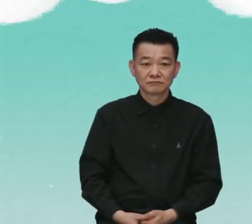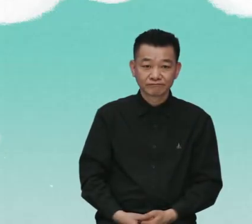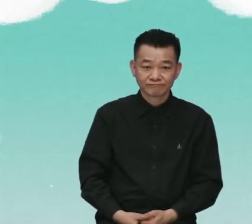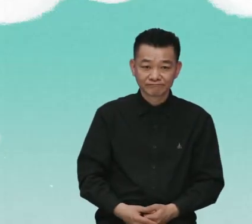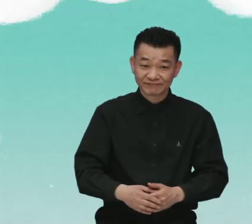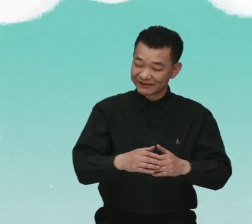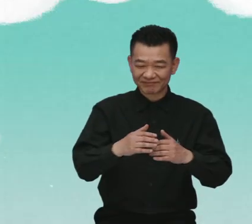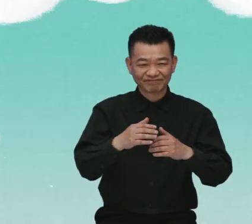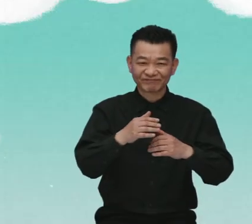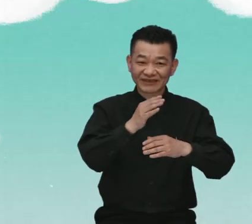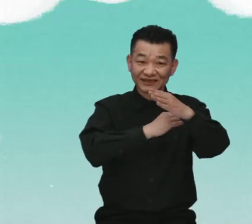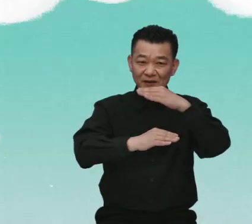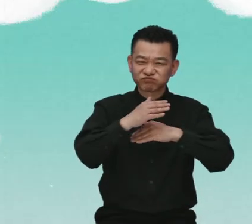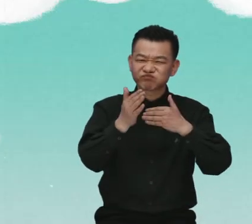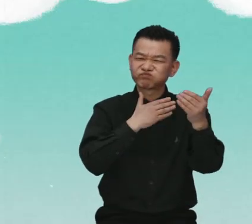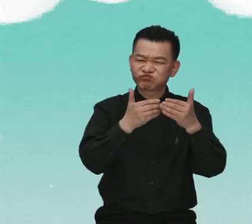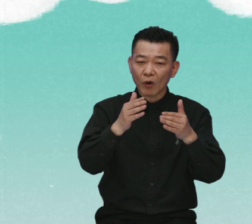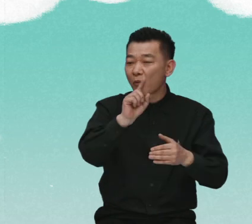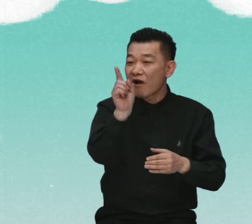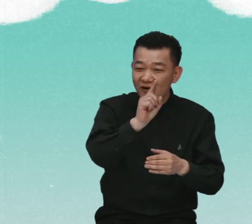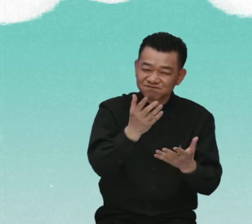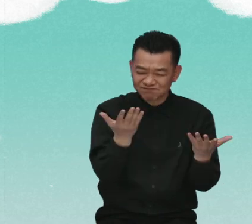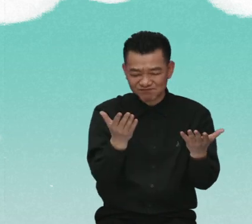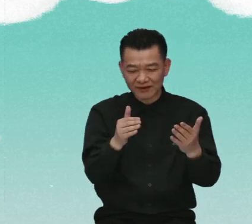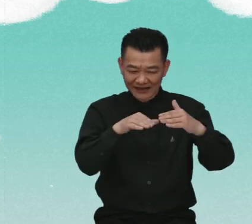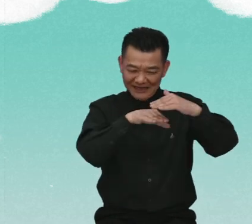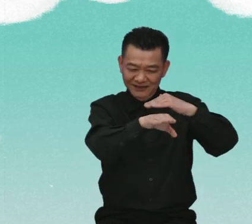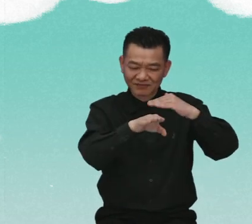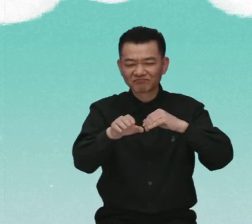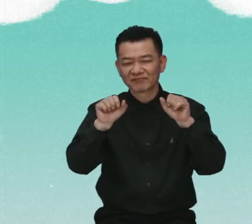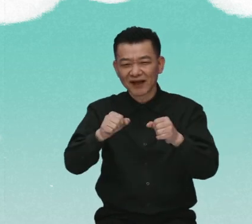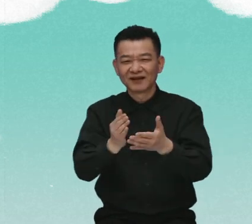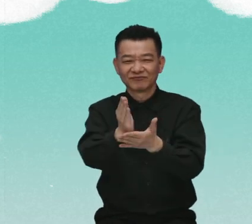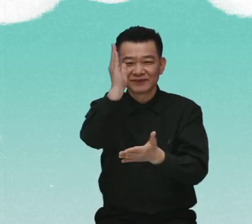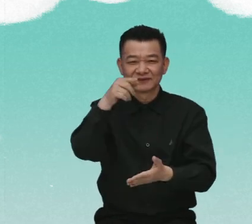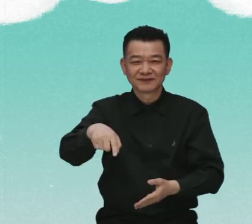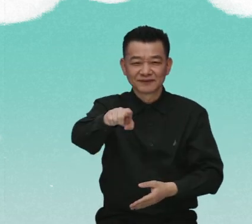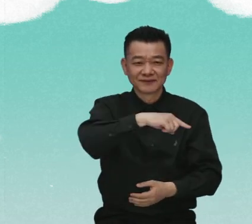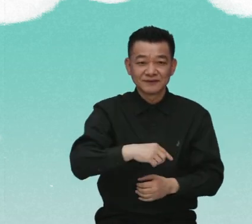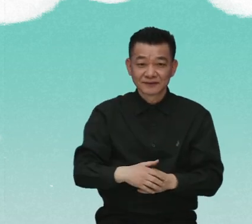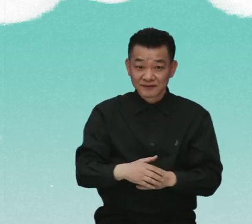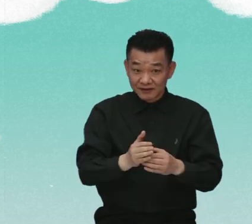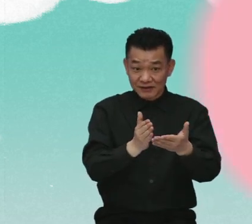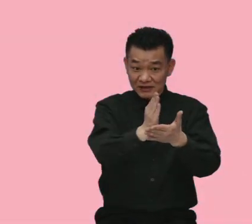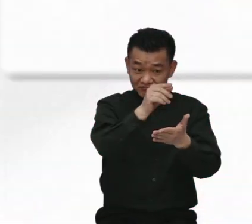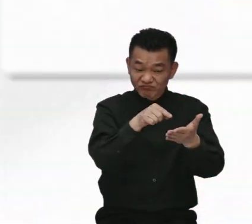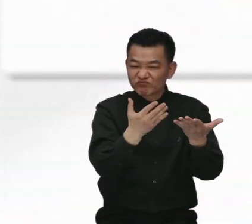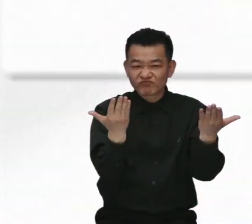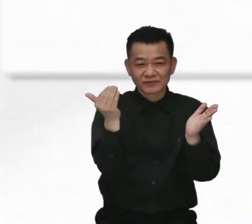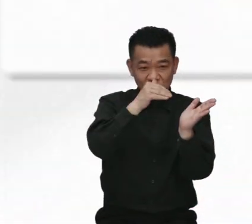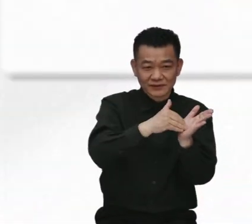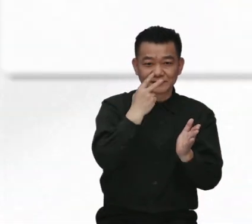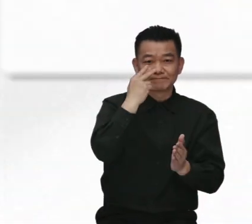The right to access everywhere and everything. Let's summarize the right again.